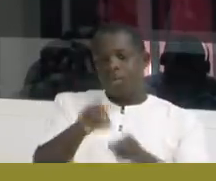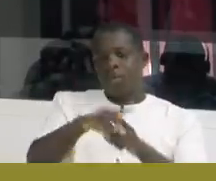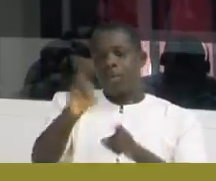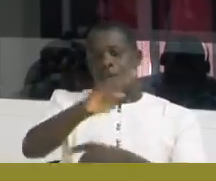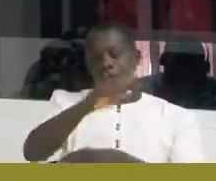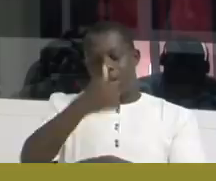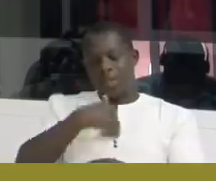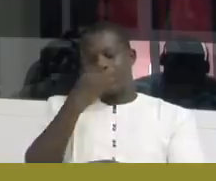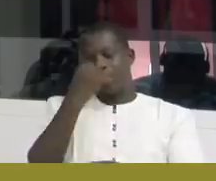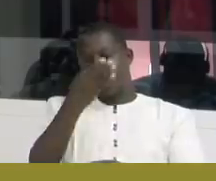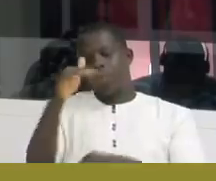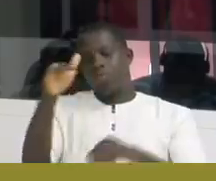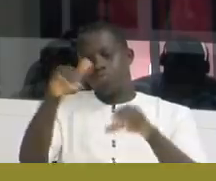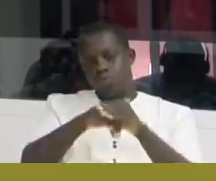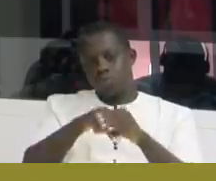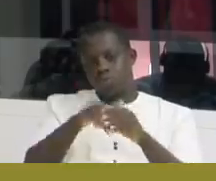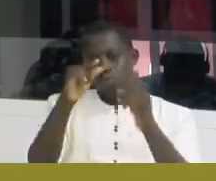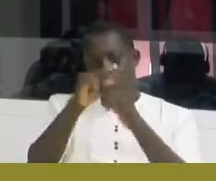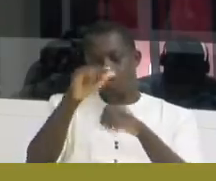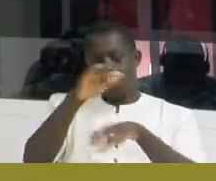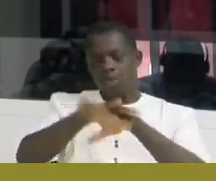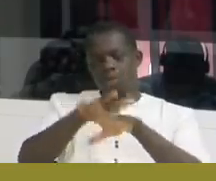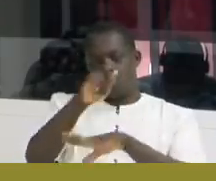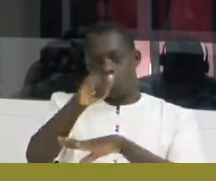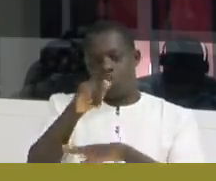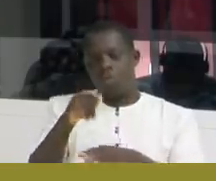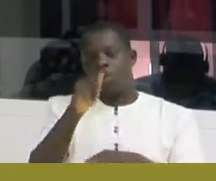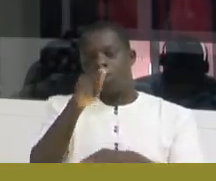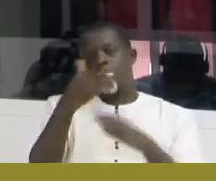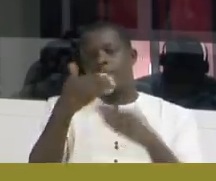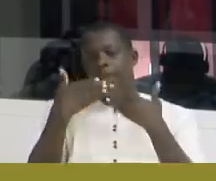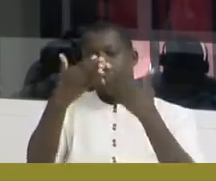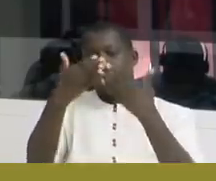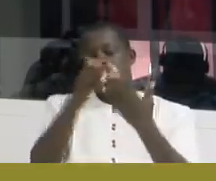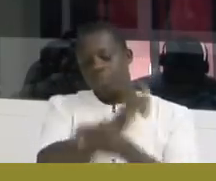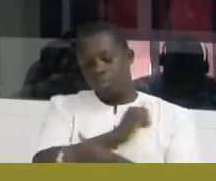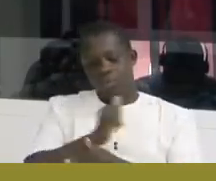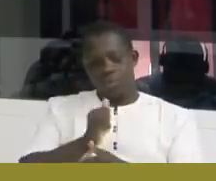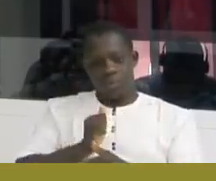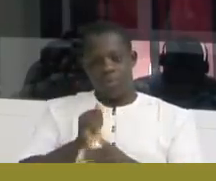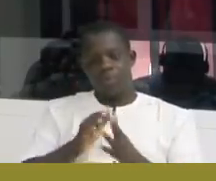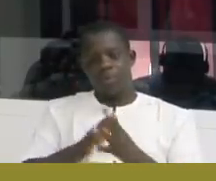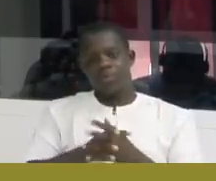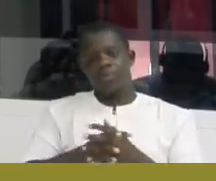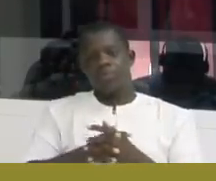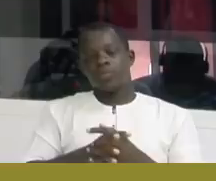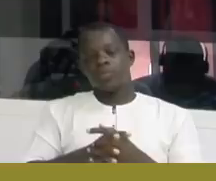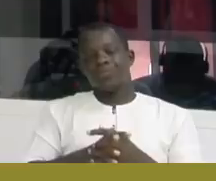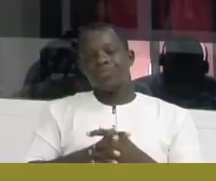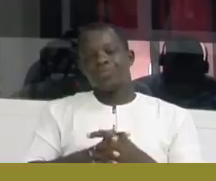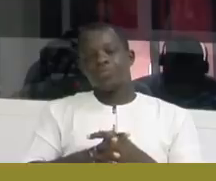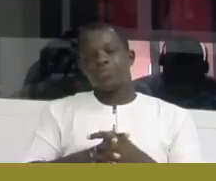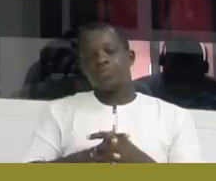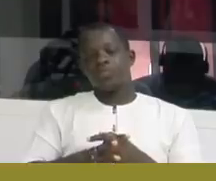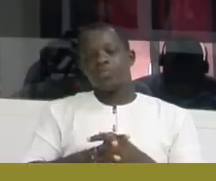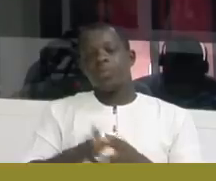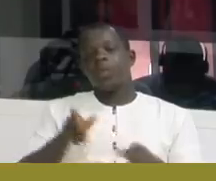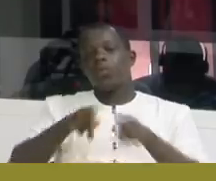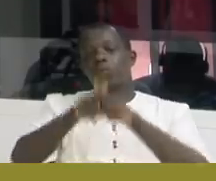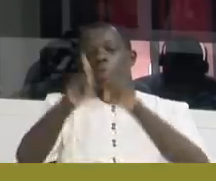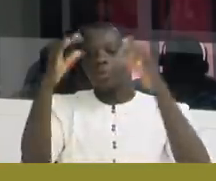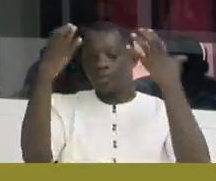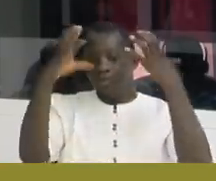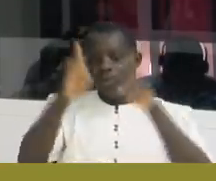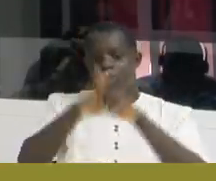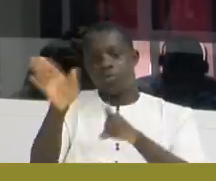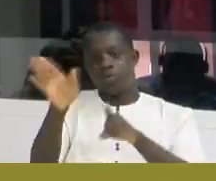put this proposition to you. You told us that in spite of that rift, you can go to